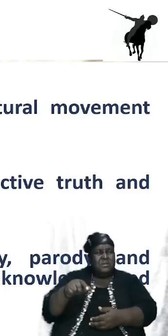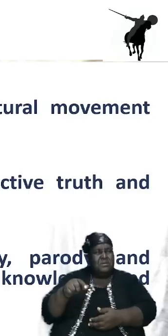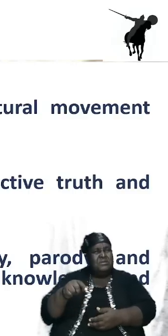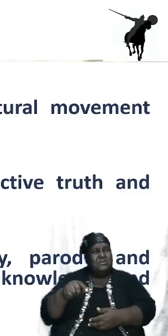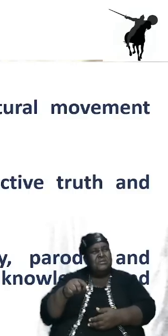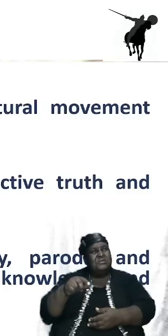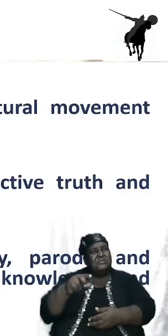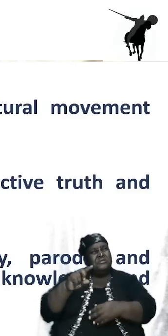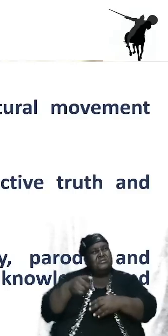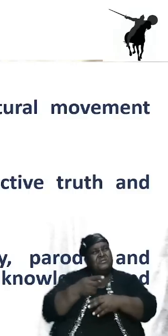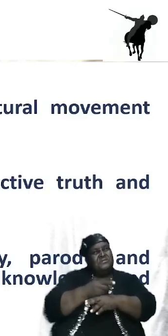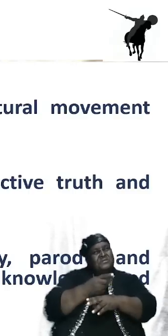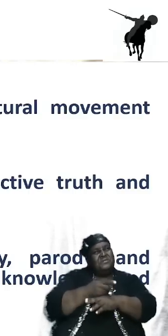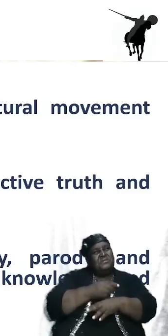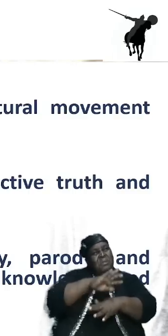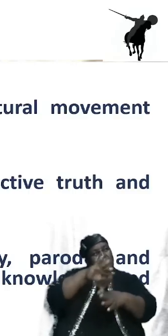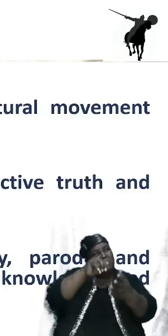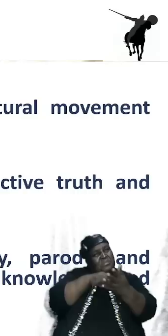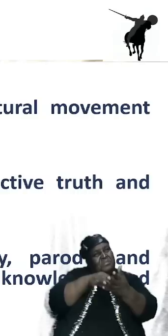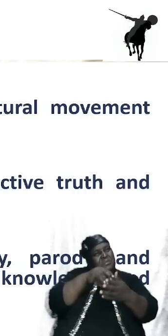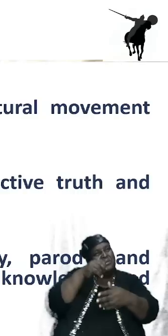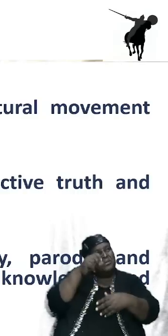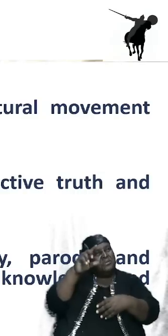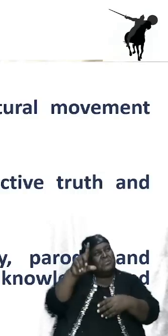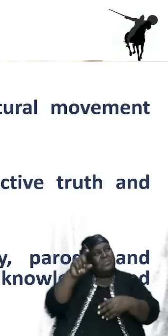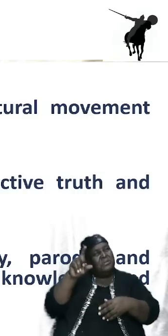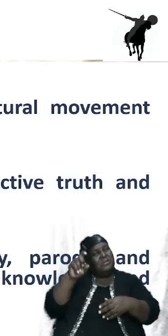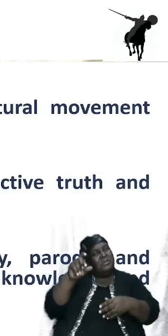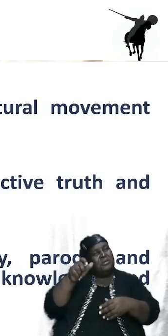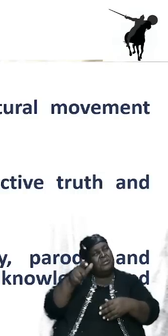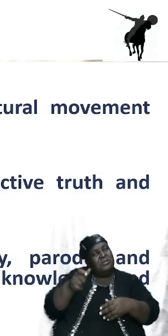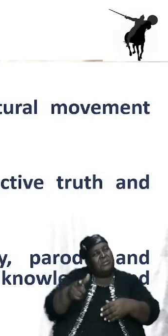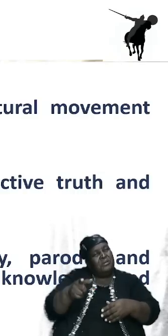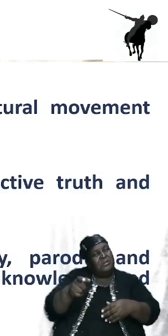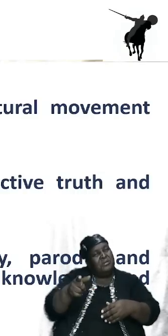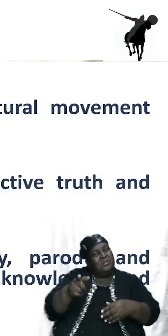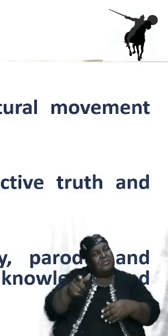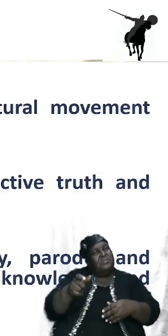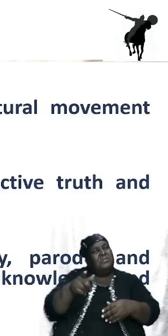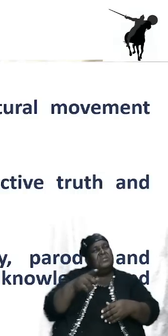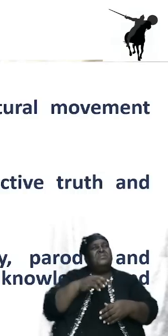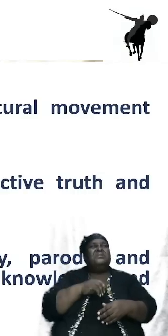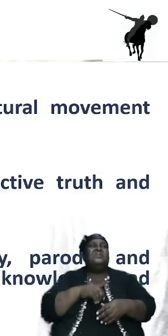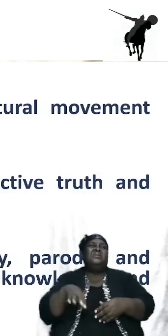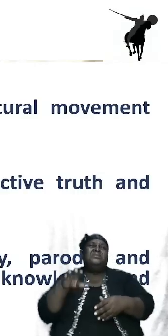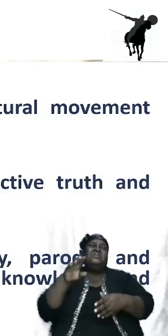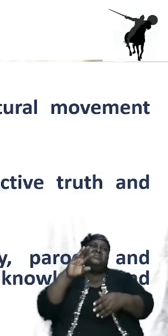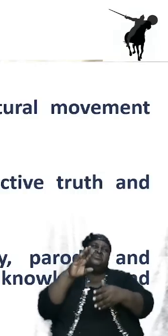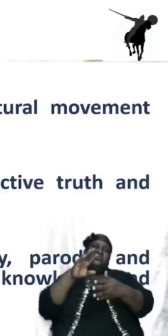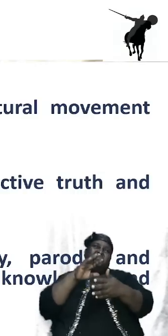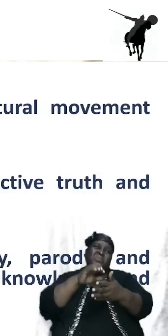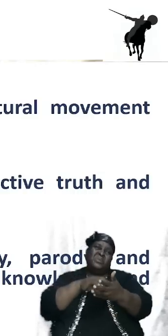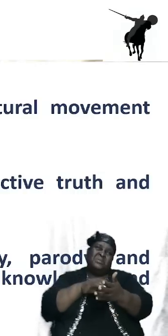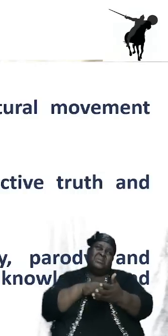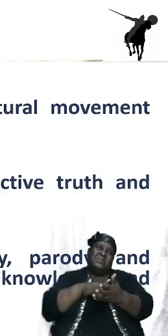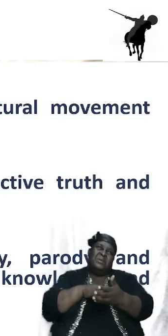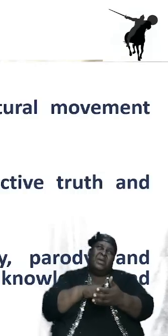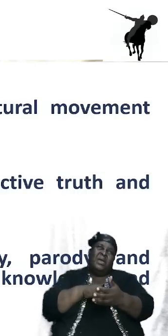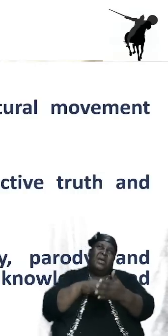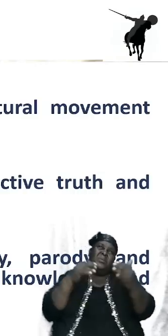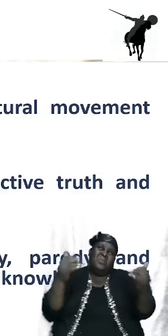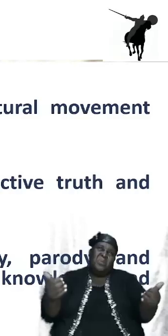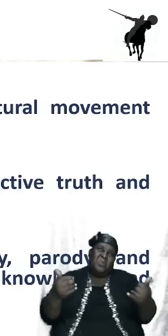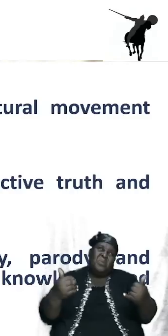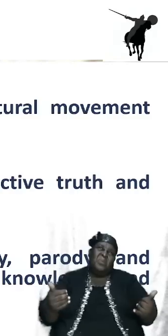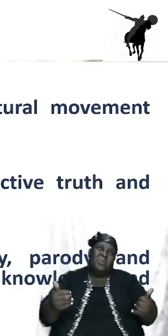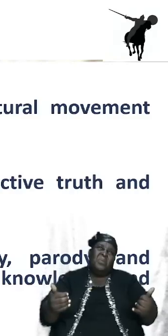the mid-20th centuries, right? But in order for us to understand what is called modernism, and I'm going to show you how this one now is affecting us in the